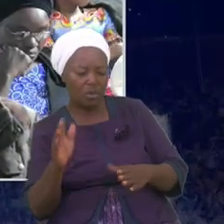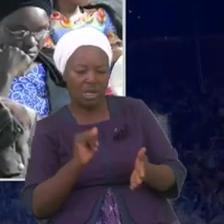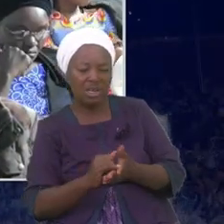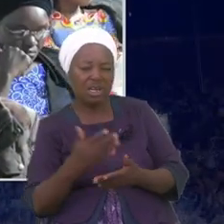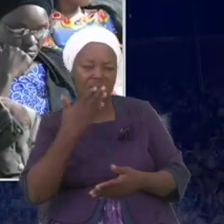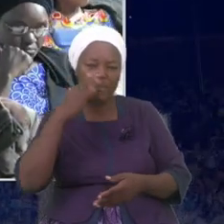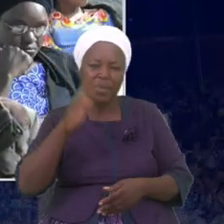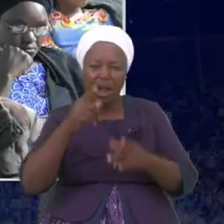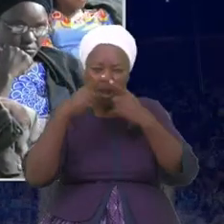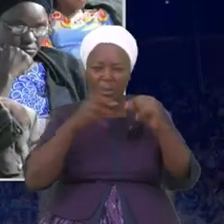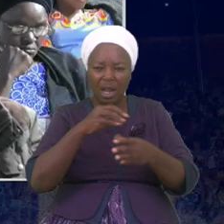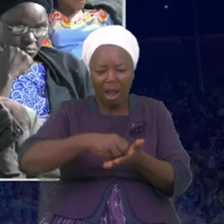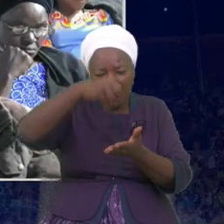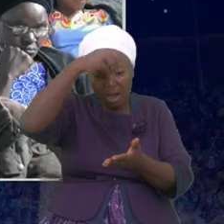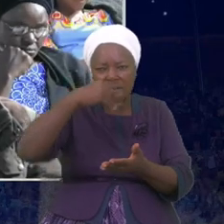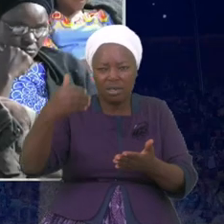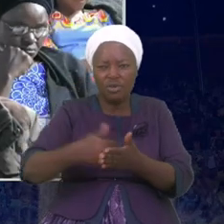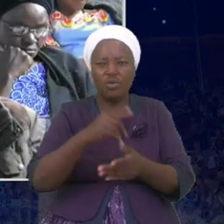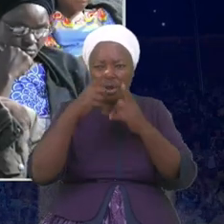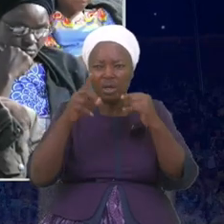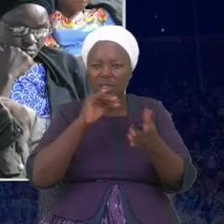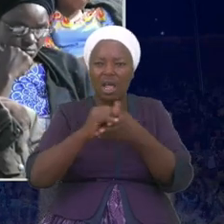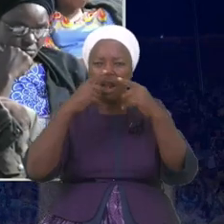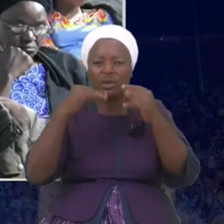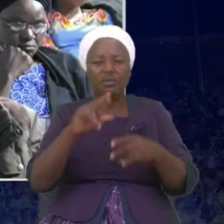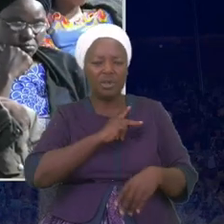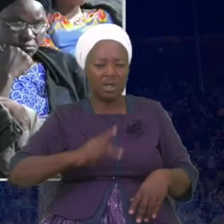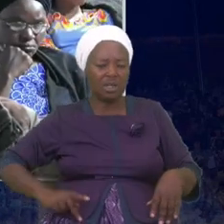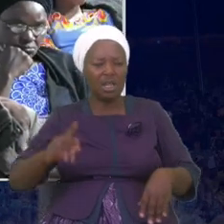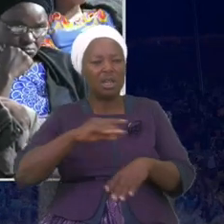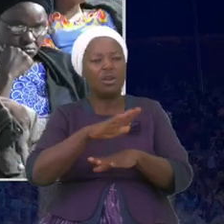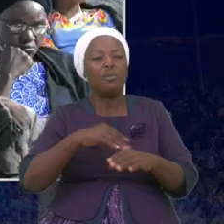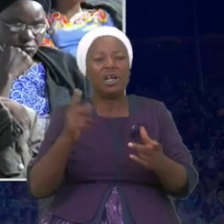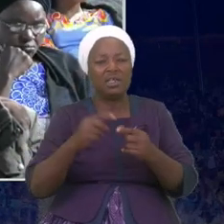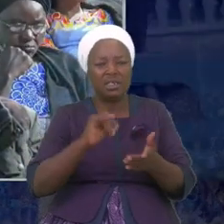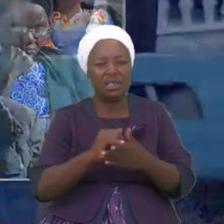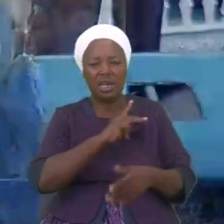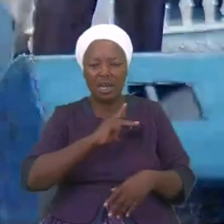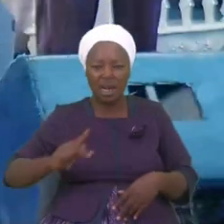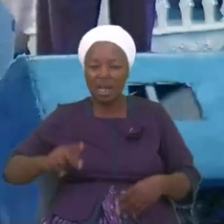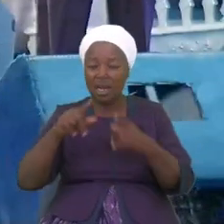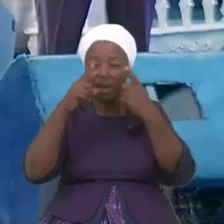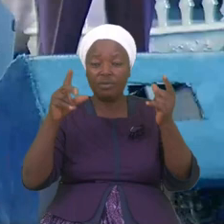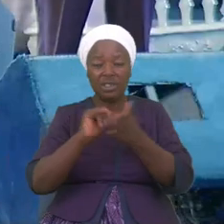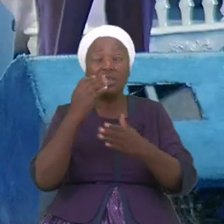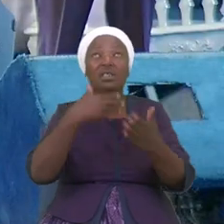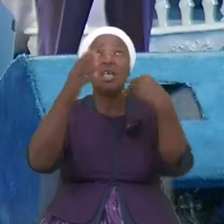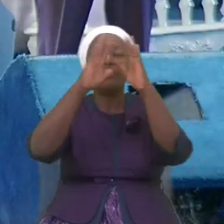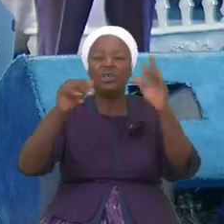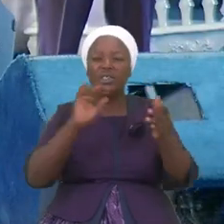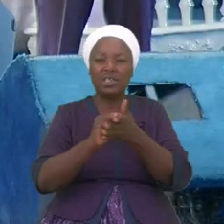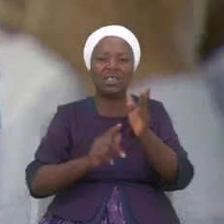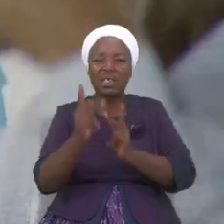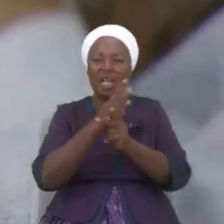language, the language of the kingdom, the language that is heavenly, and then the kind of life and the